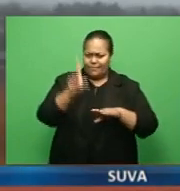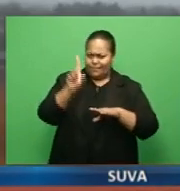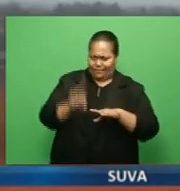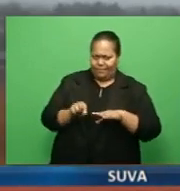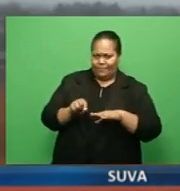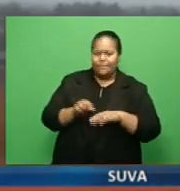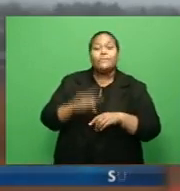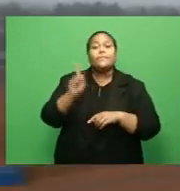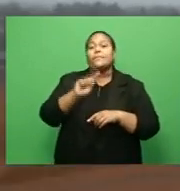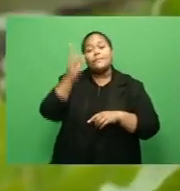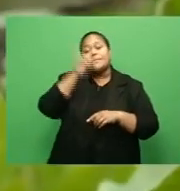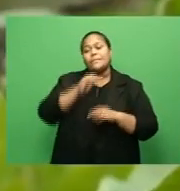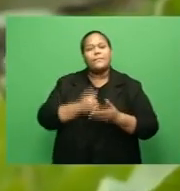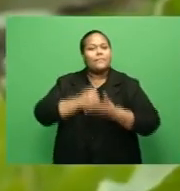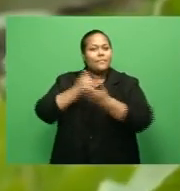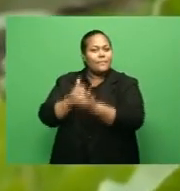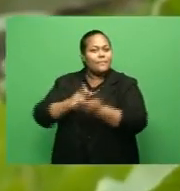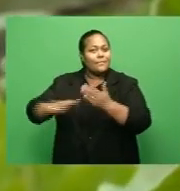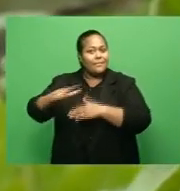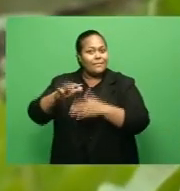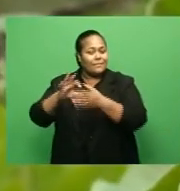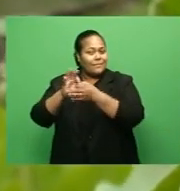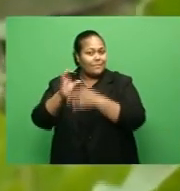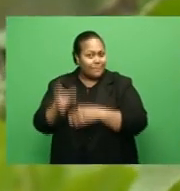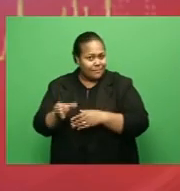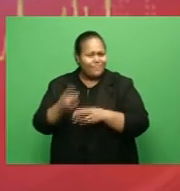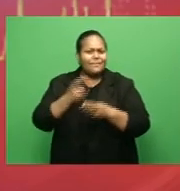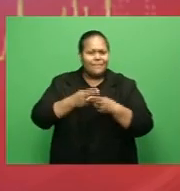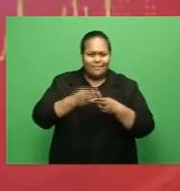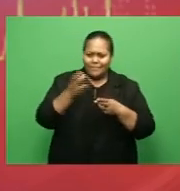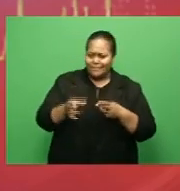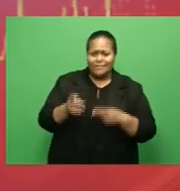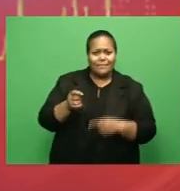to support landowners as well as farmers.